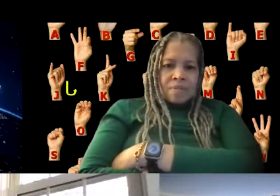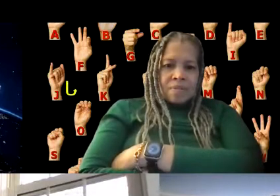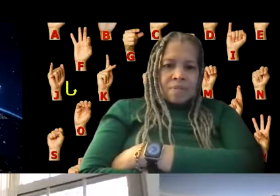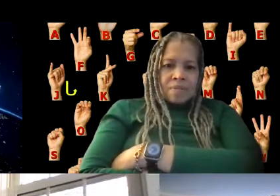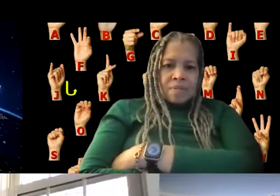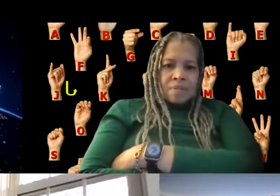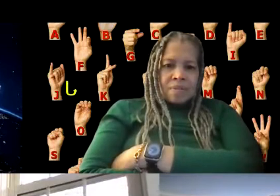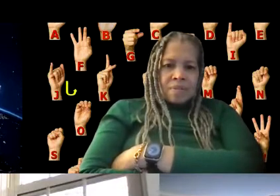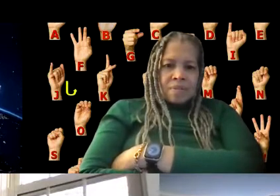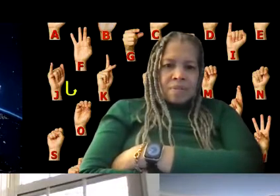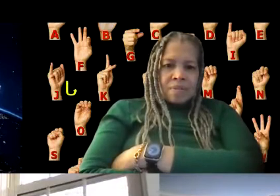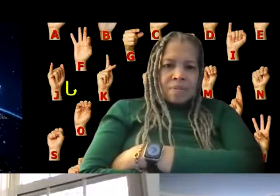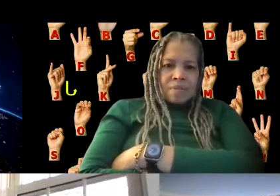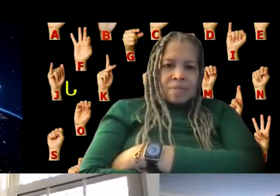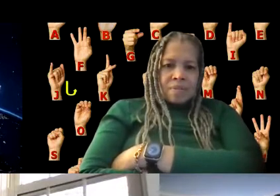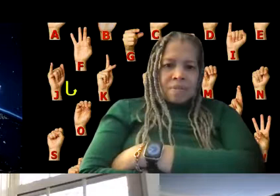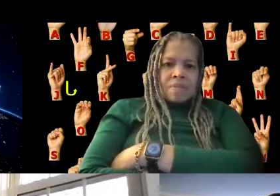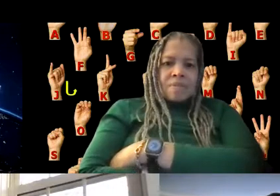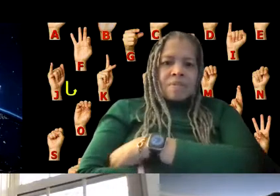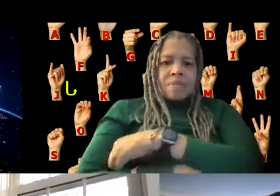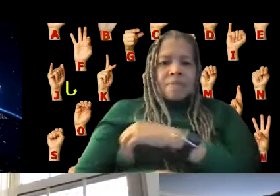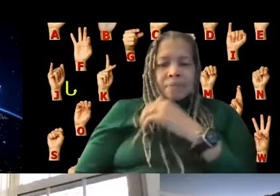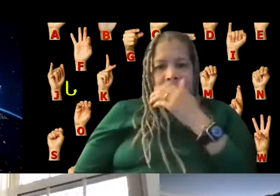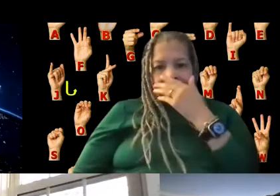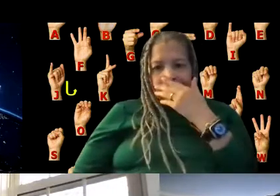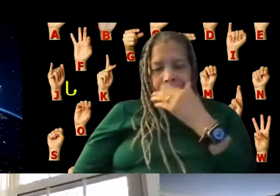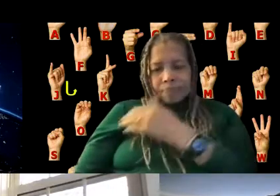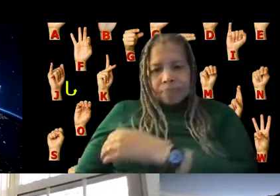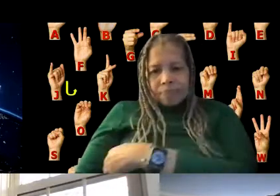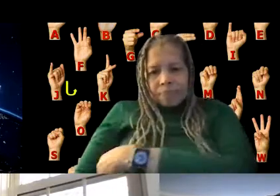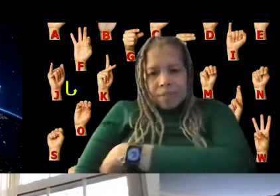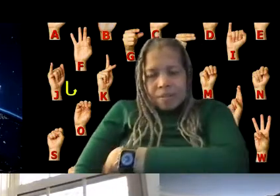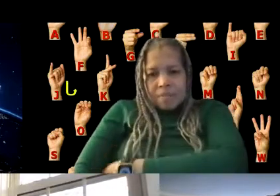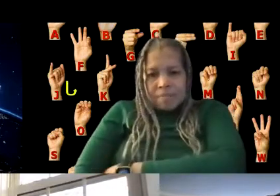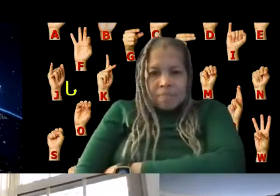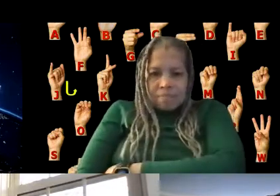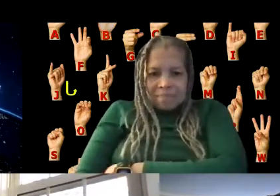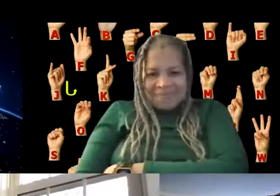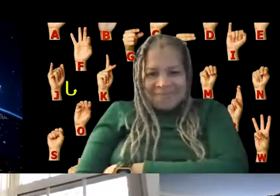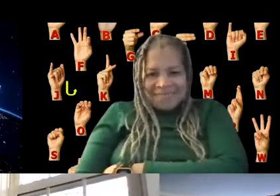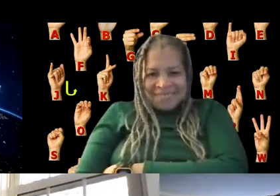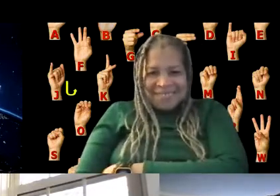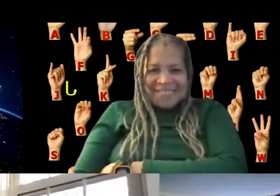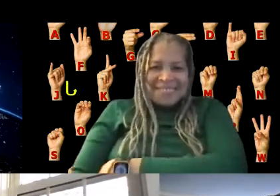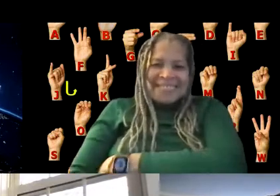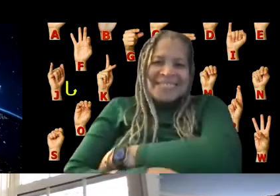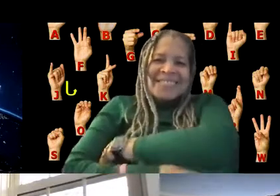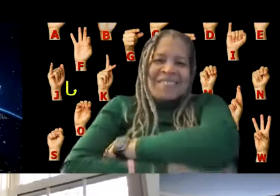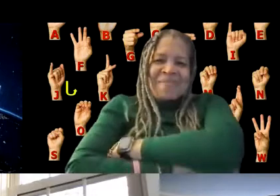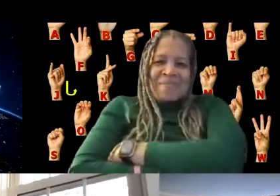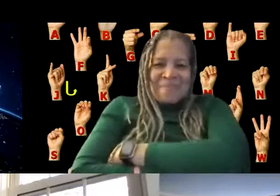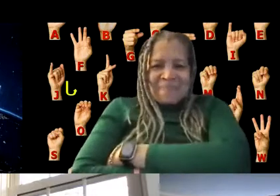mostly doing System Z Linux stuff. I come from a theater background, so that's very fun, but I also